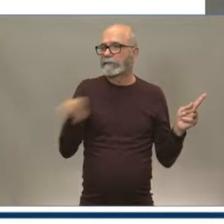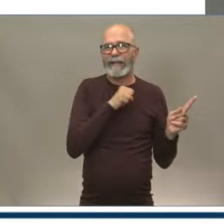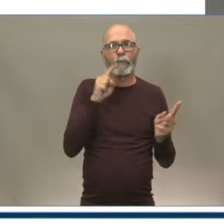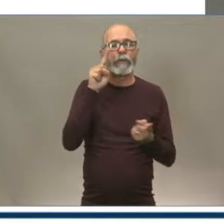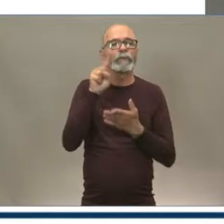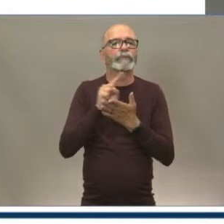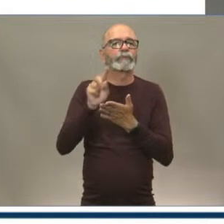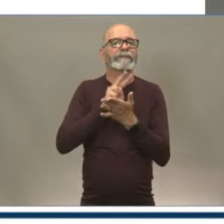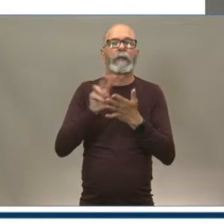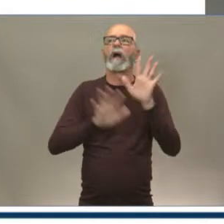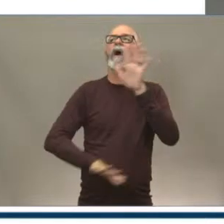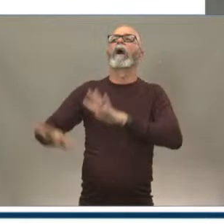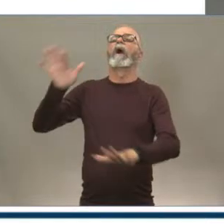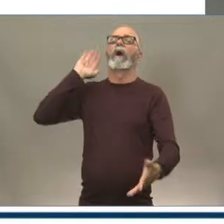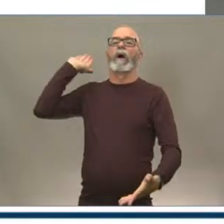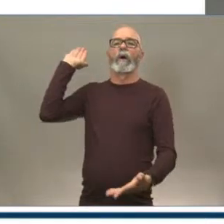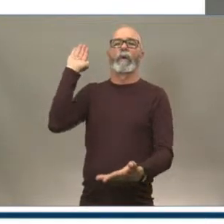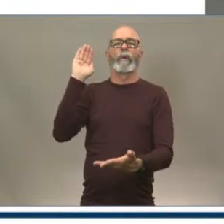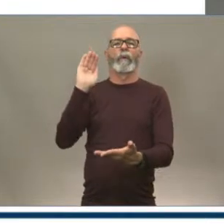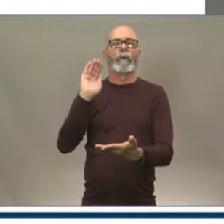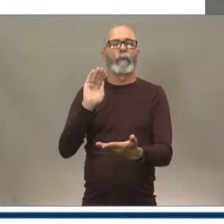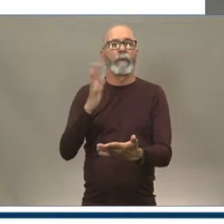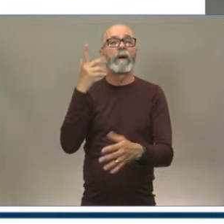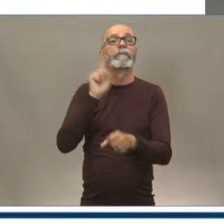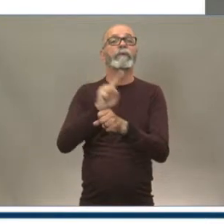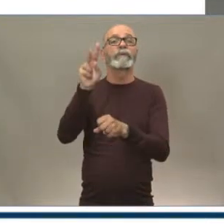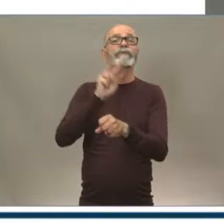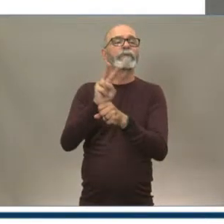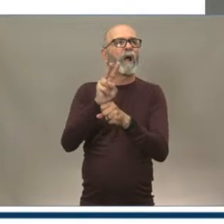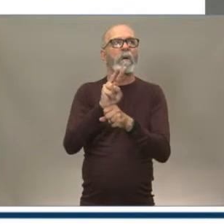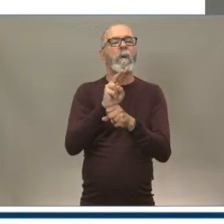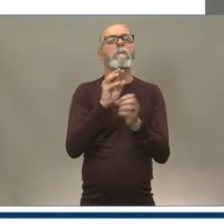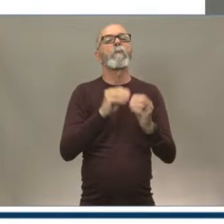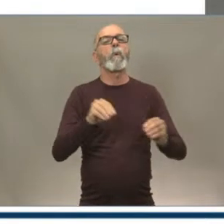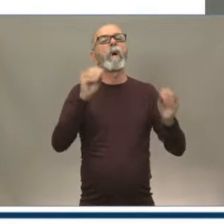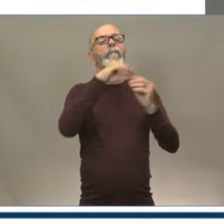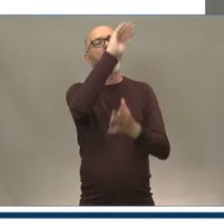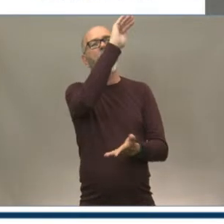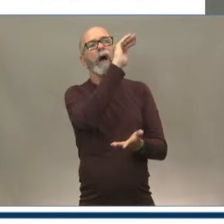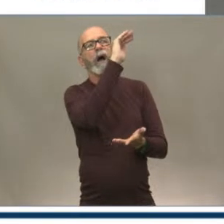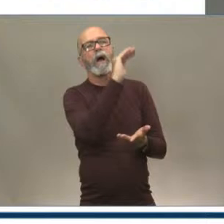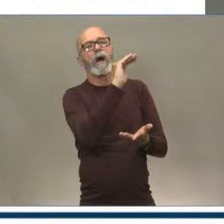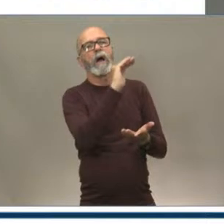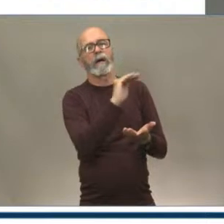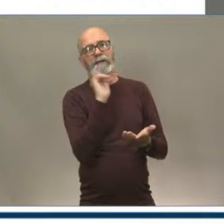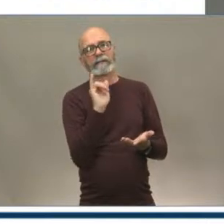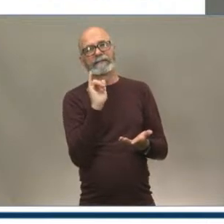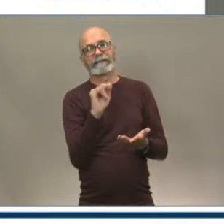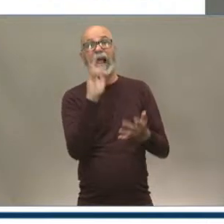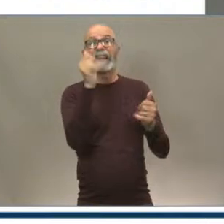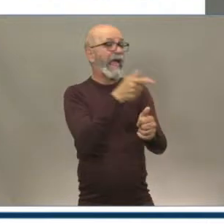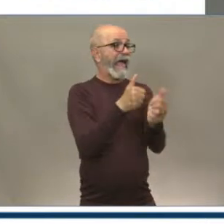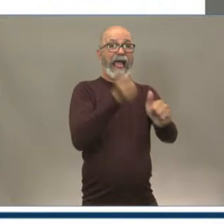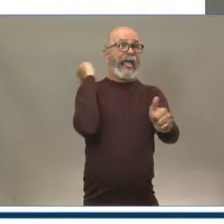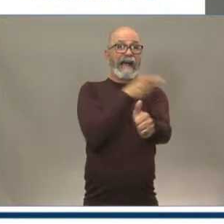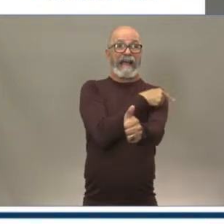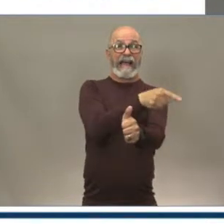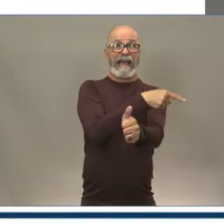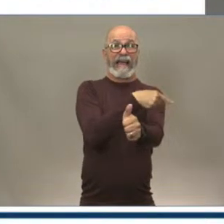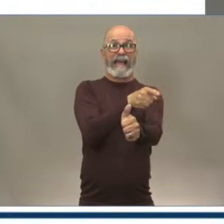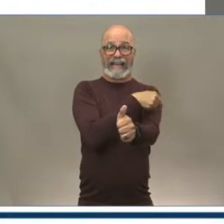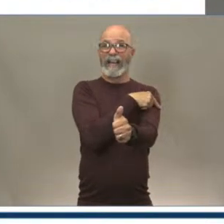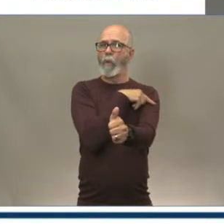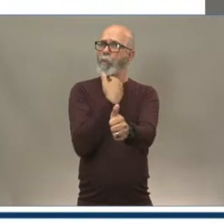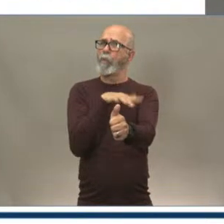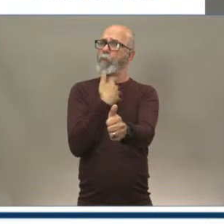get into next week, we will start to see things trend downward. What we're seeing in the backlog of cases and the things you'll get through and the high